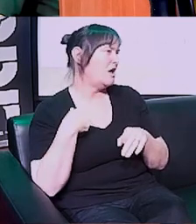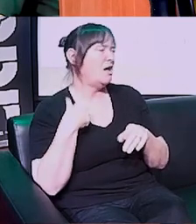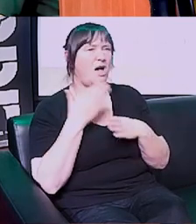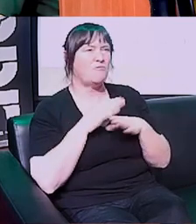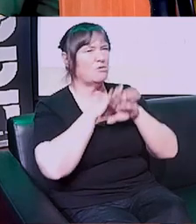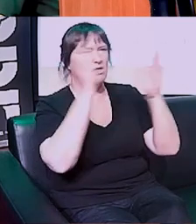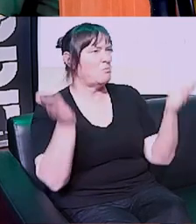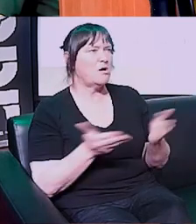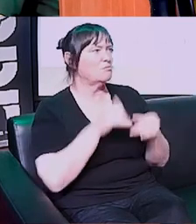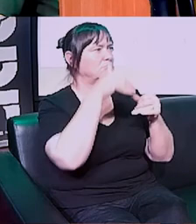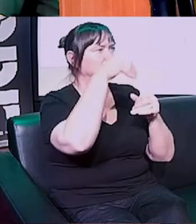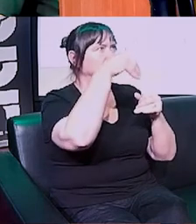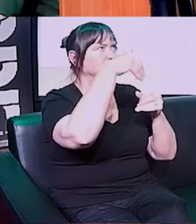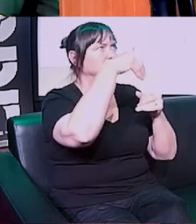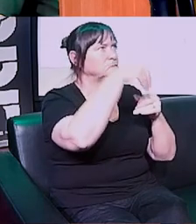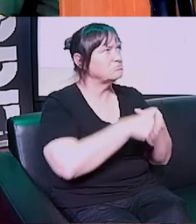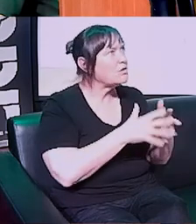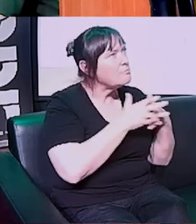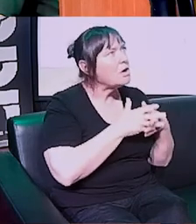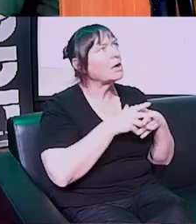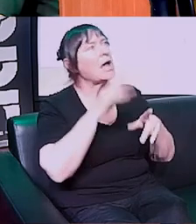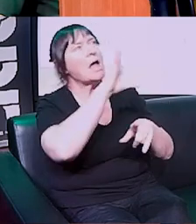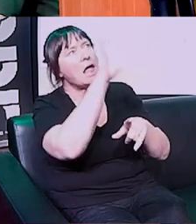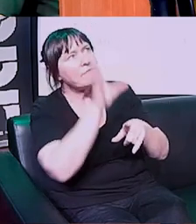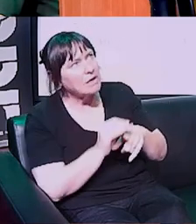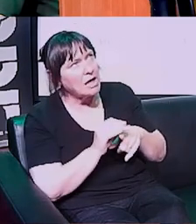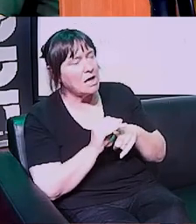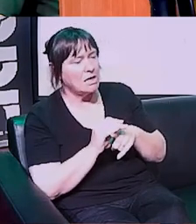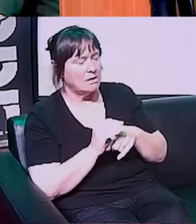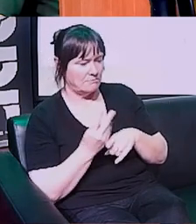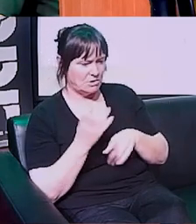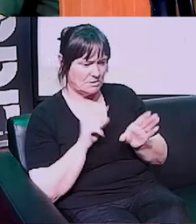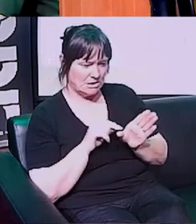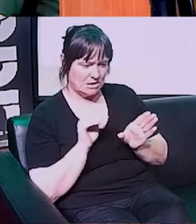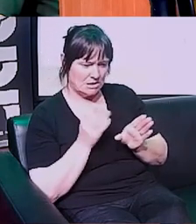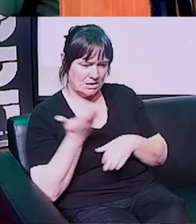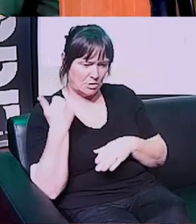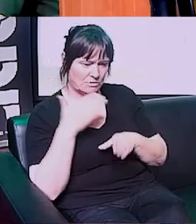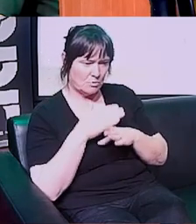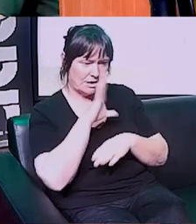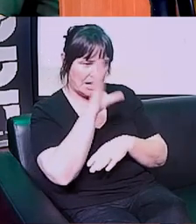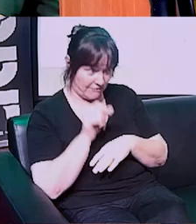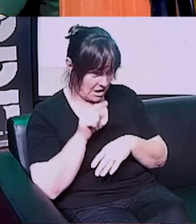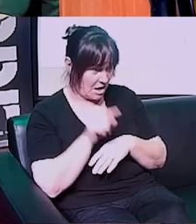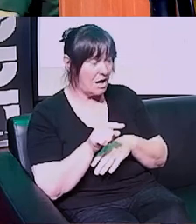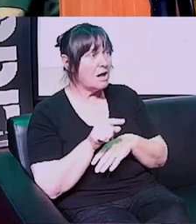South America, Africa. Around about 20 years ago, I was actually working in Africa with a group out of Soweto.